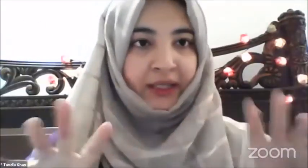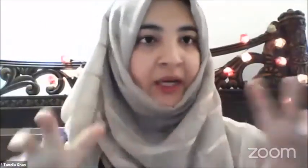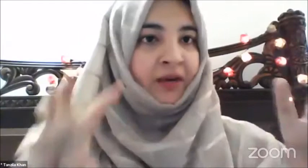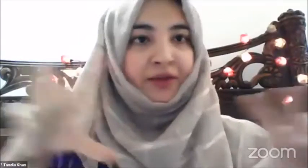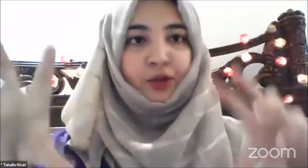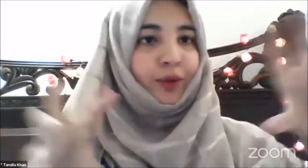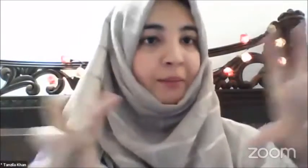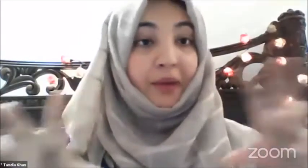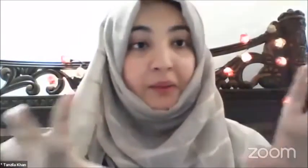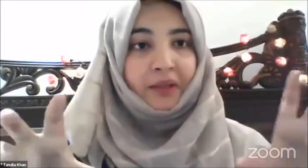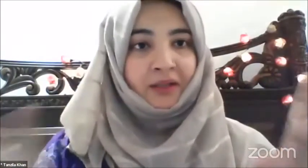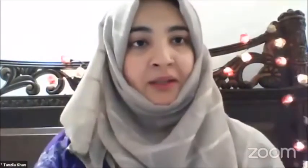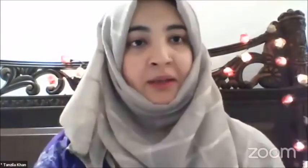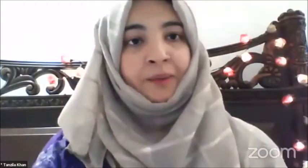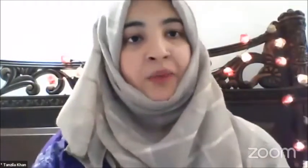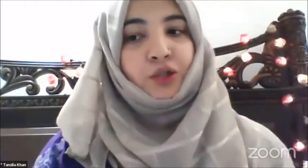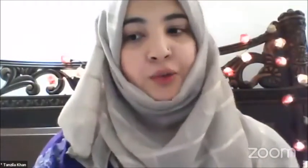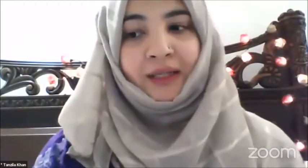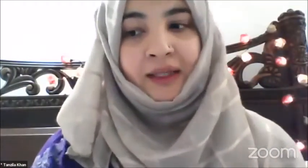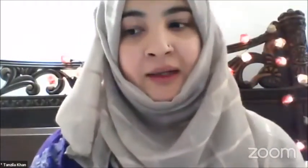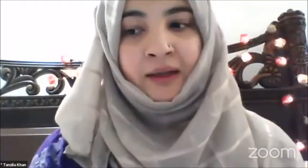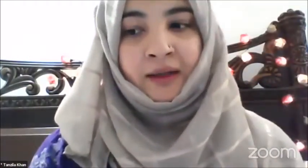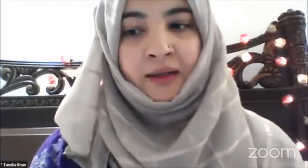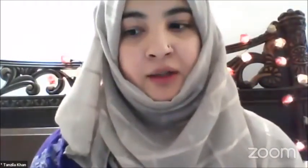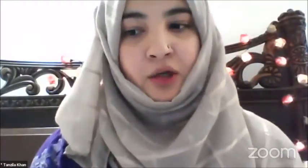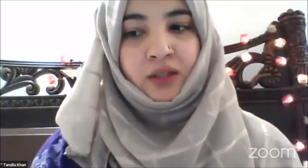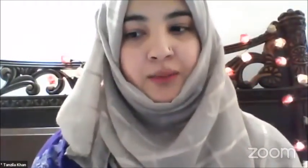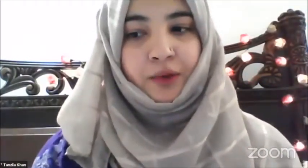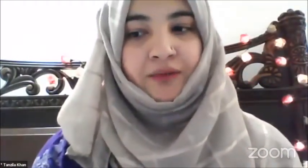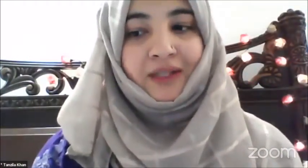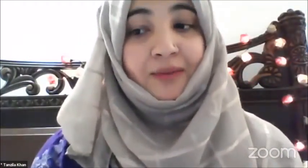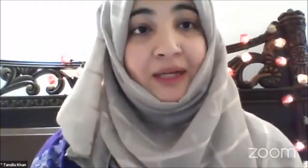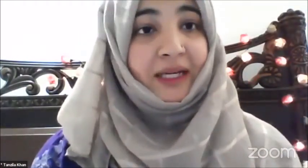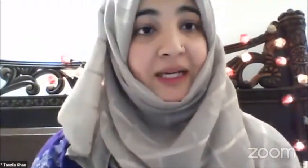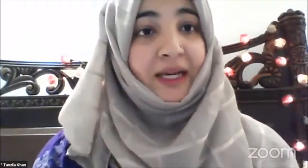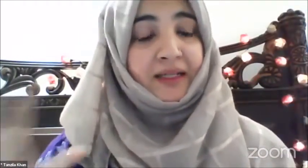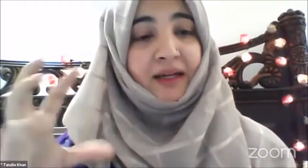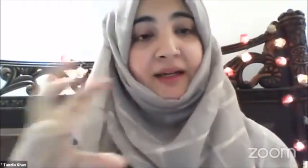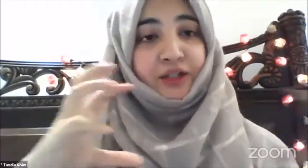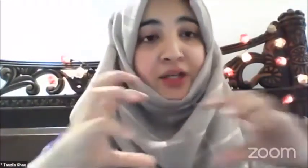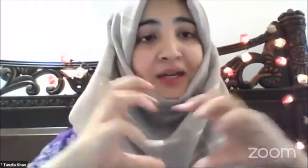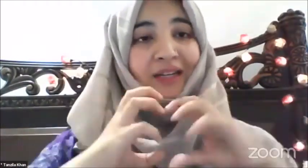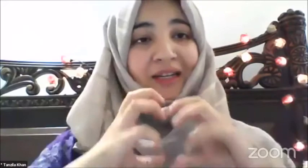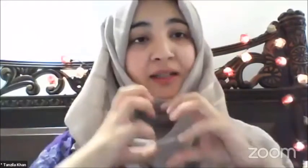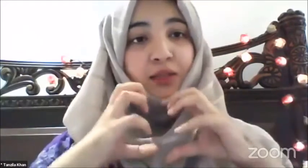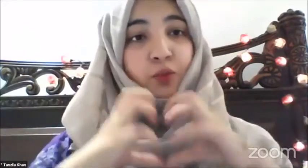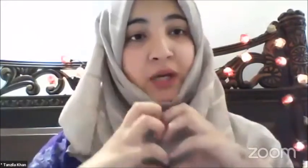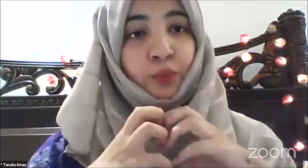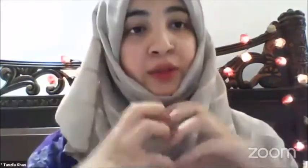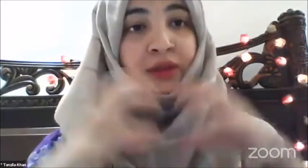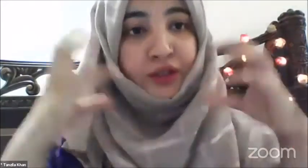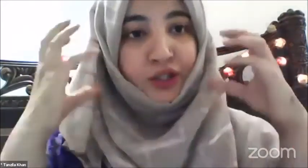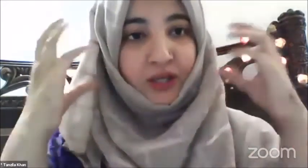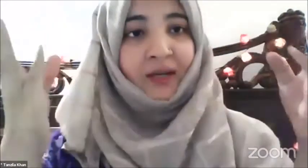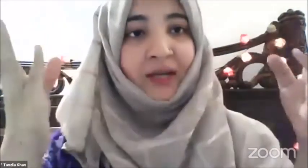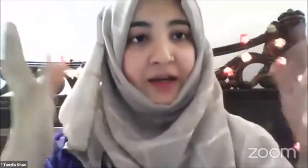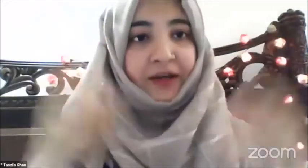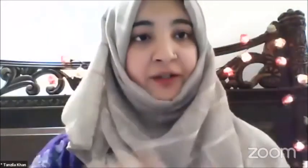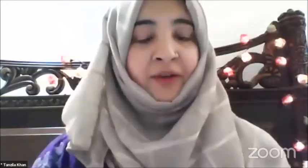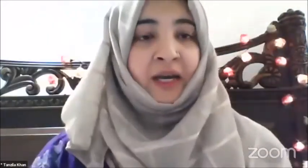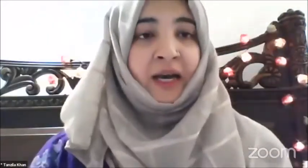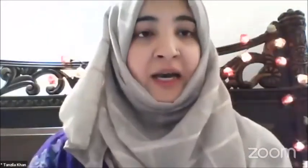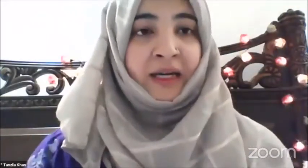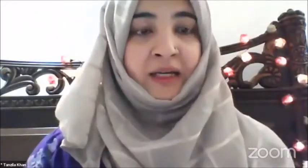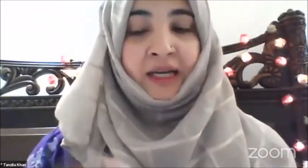body with no impairments. So I think the concept of disability and SRHR connects well with the general